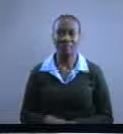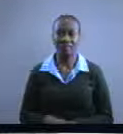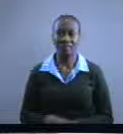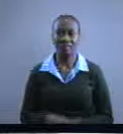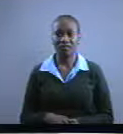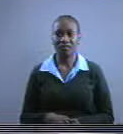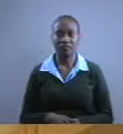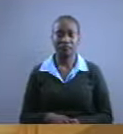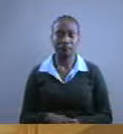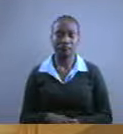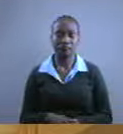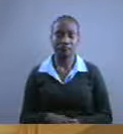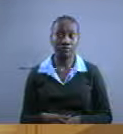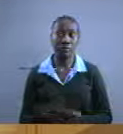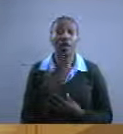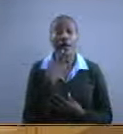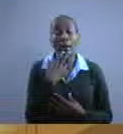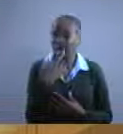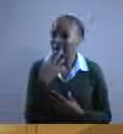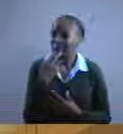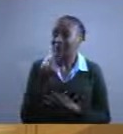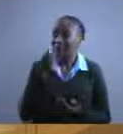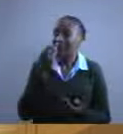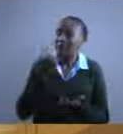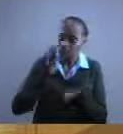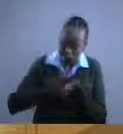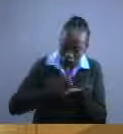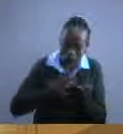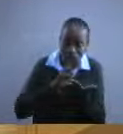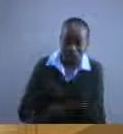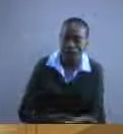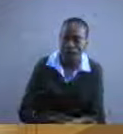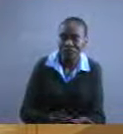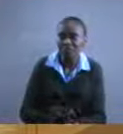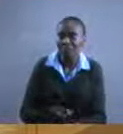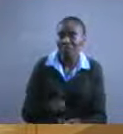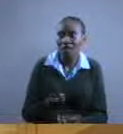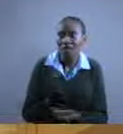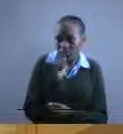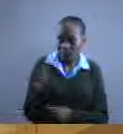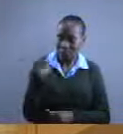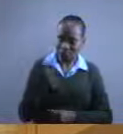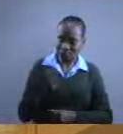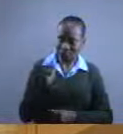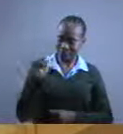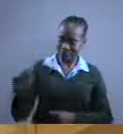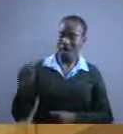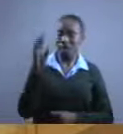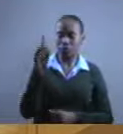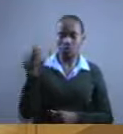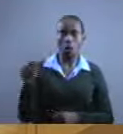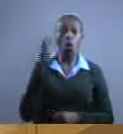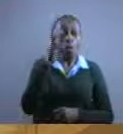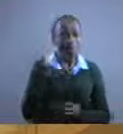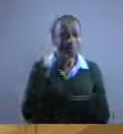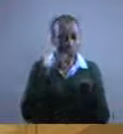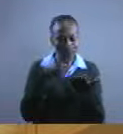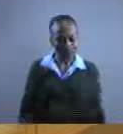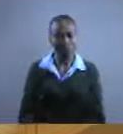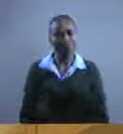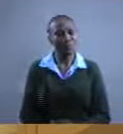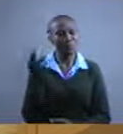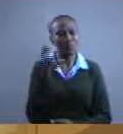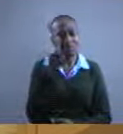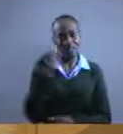Please record the objection of the Democratic Alliance. The objection of the Democratic Alliance will be recorded.